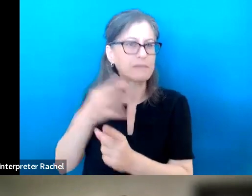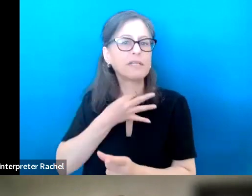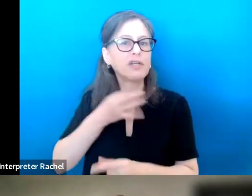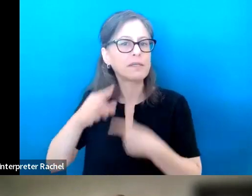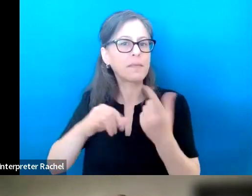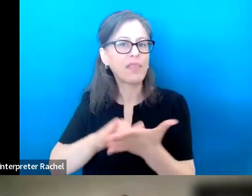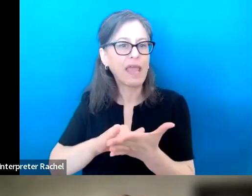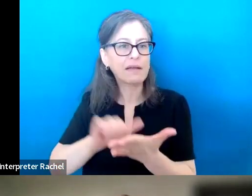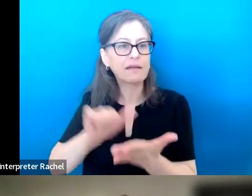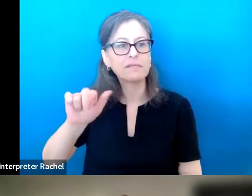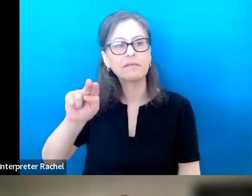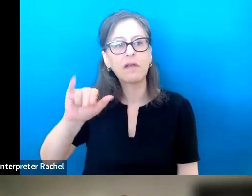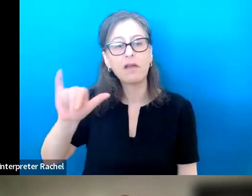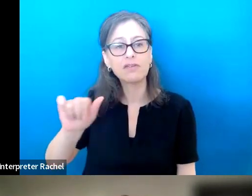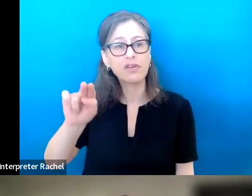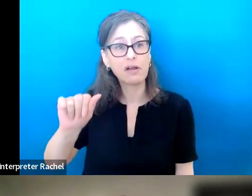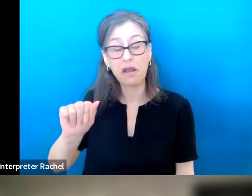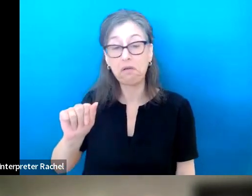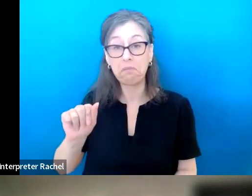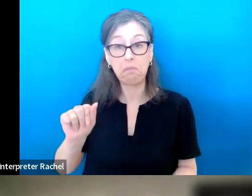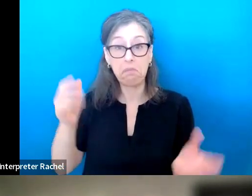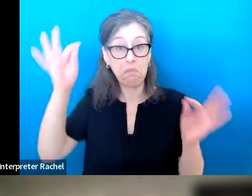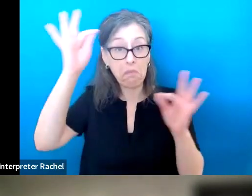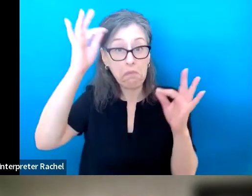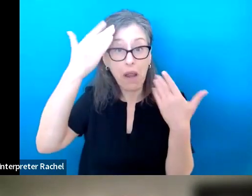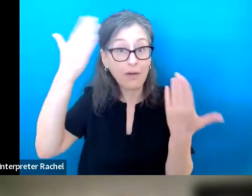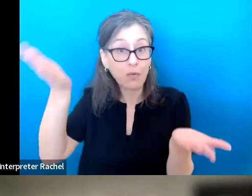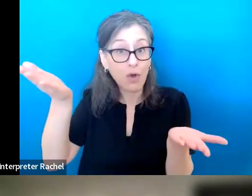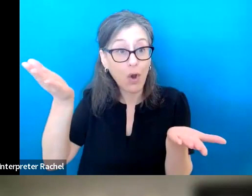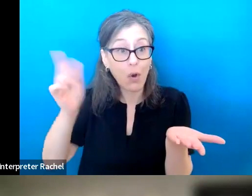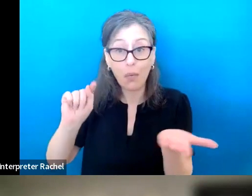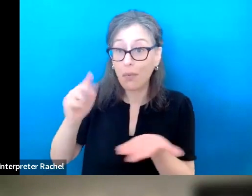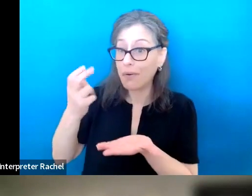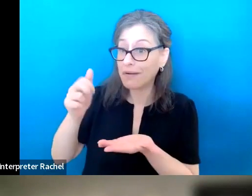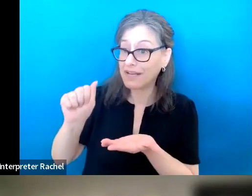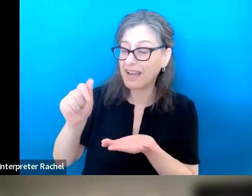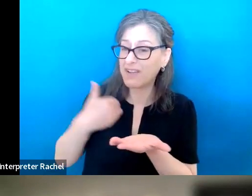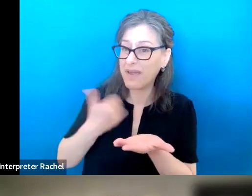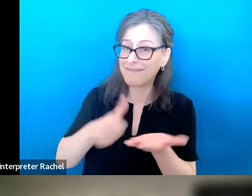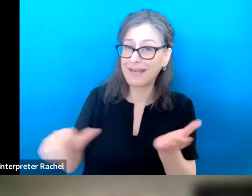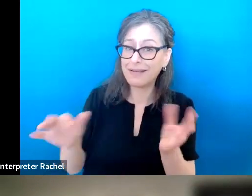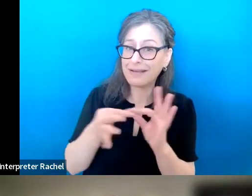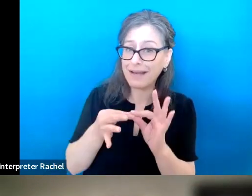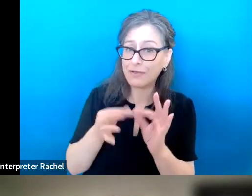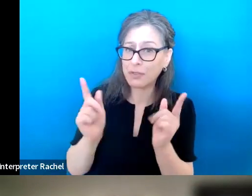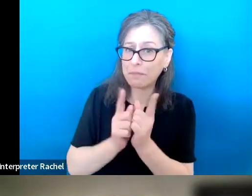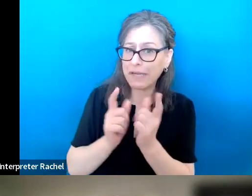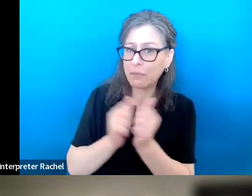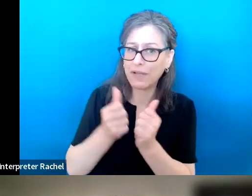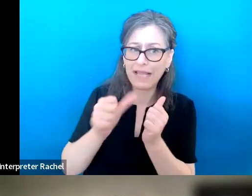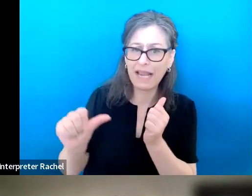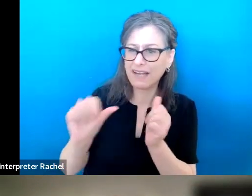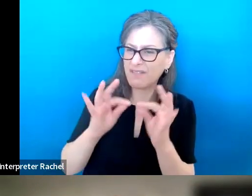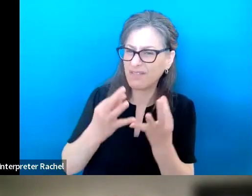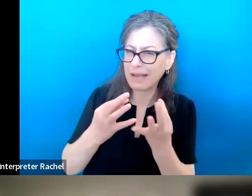that. That honestly, I have no idea. I don't know if Thea, if you had any sort of connection to family